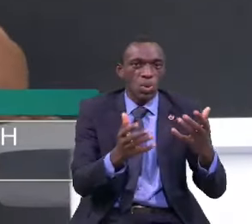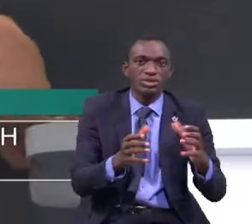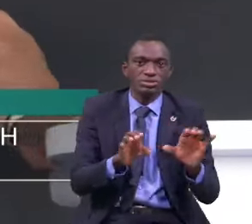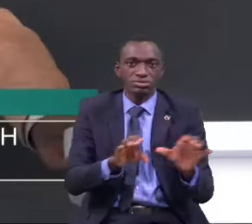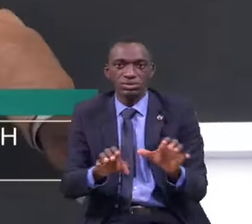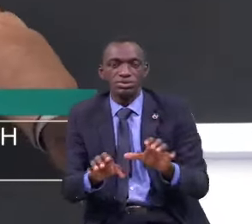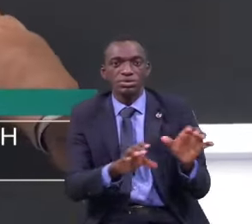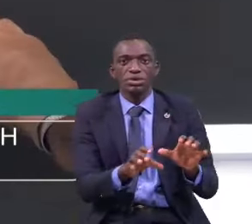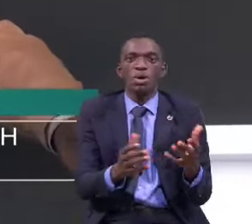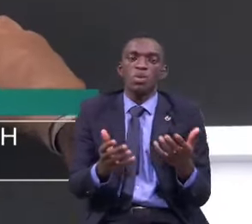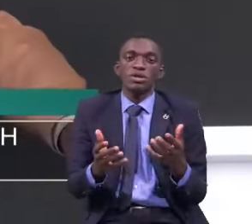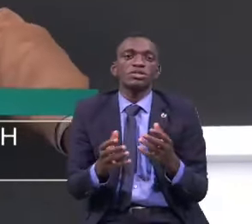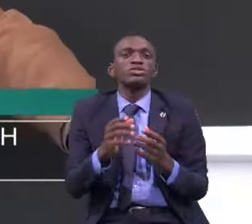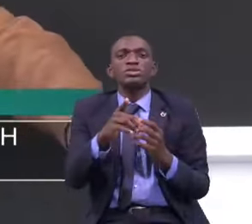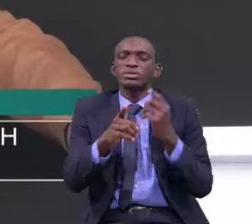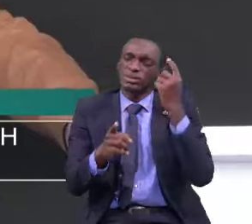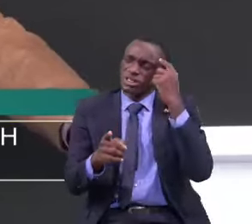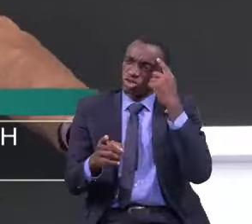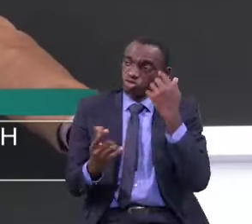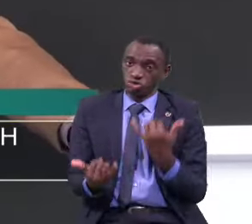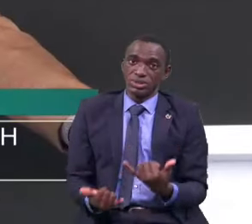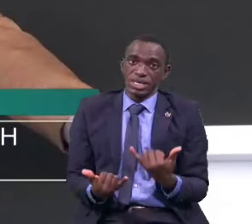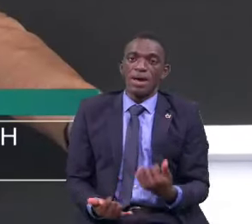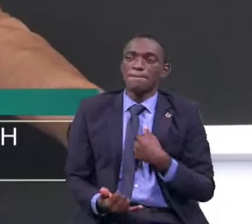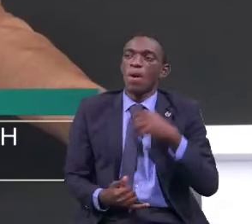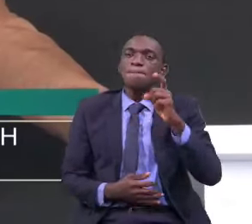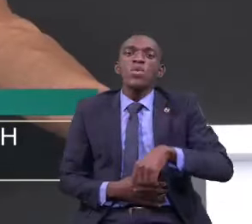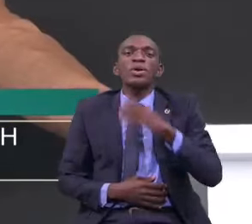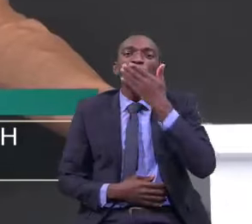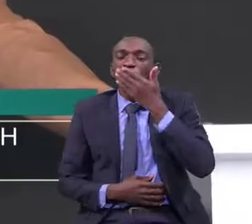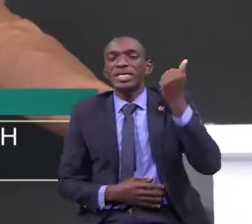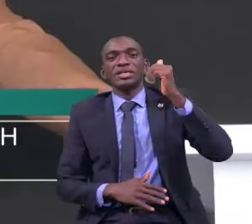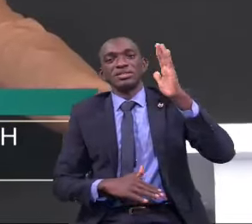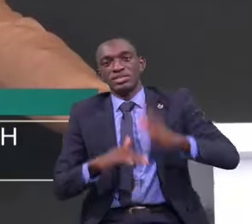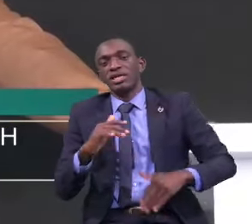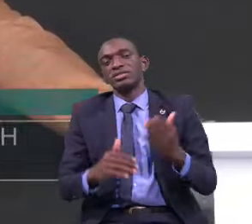Today, I must be better than I was yesterday.